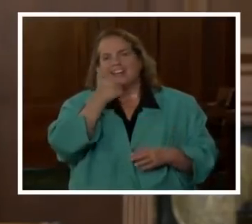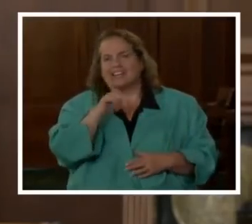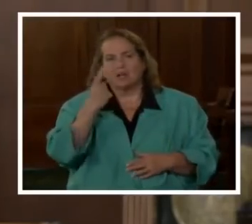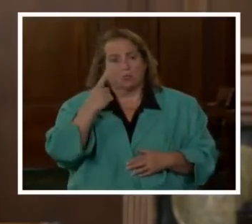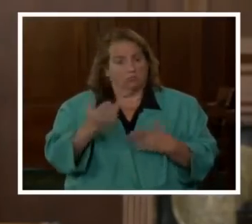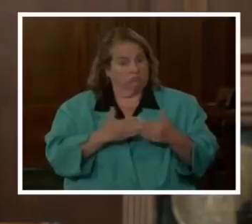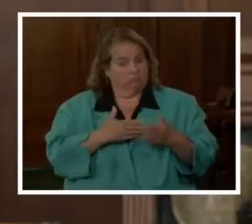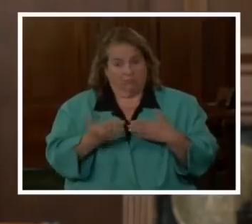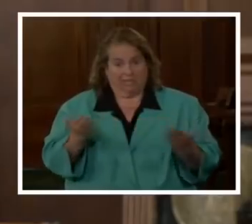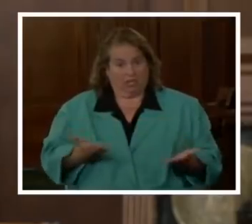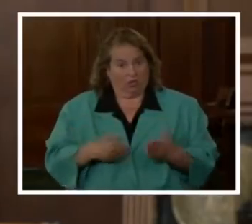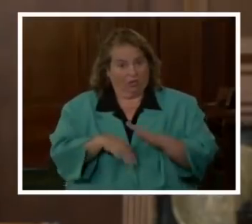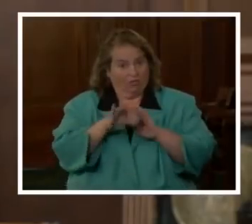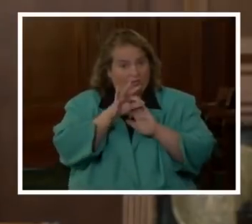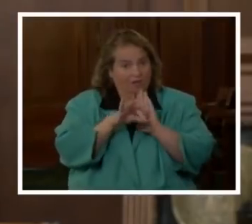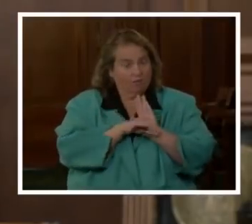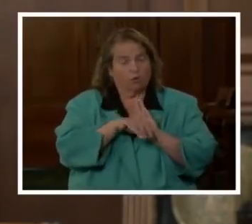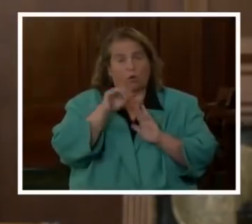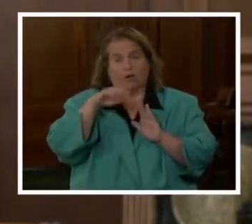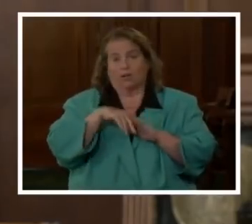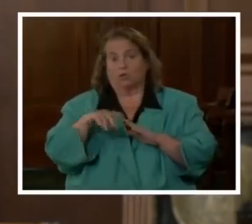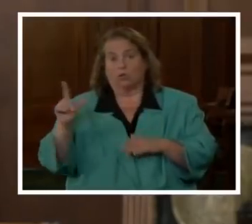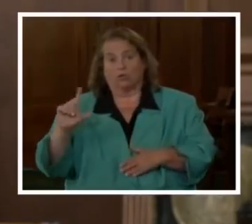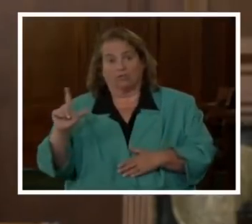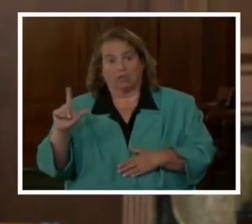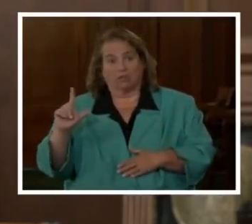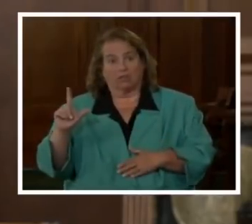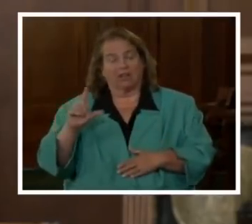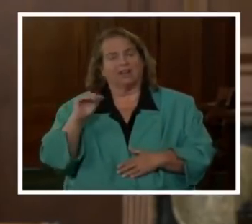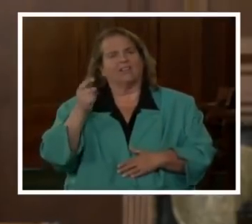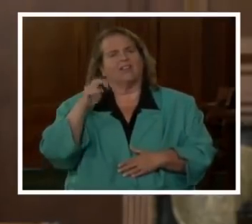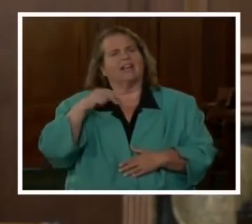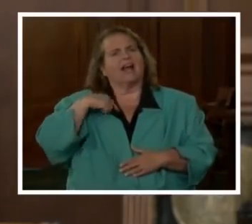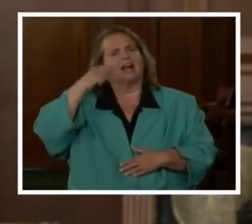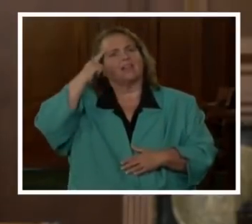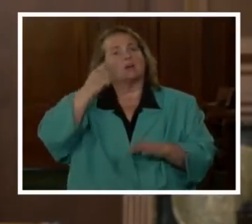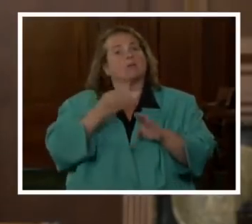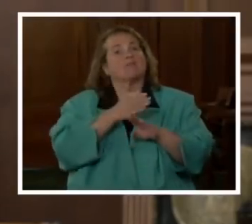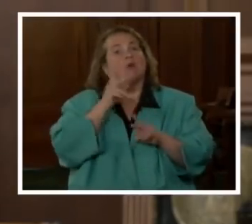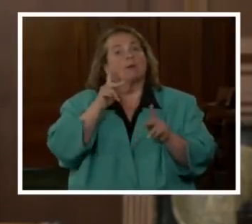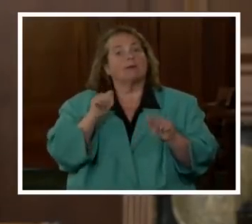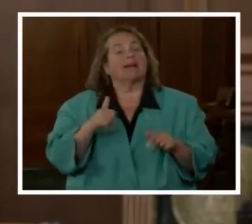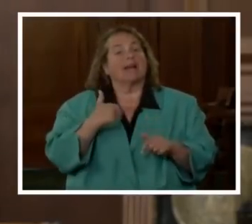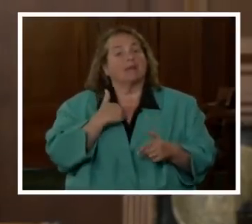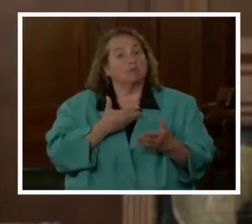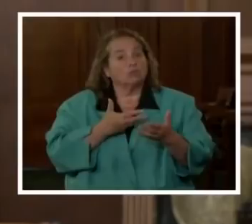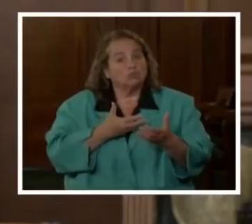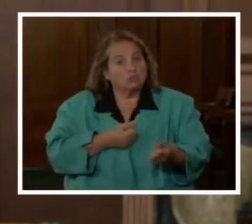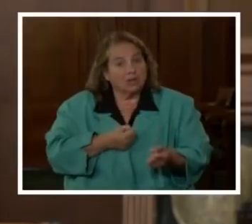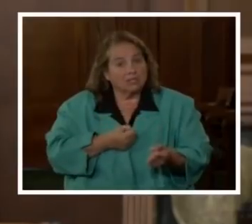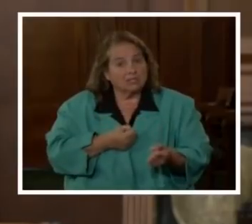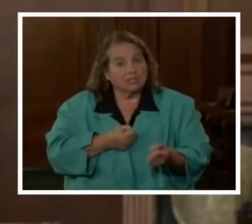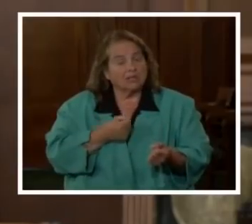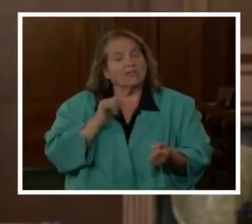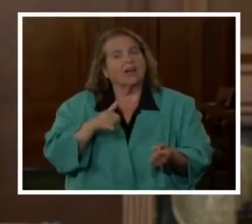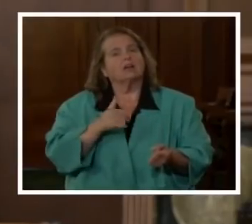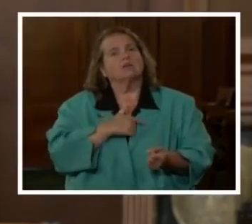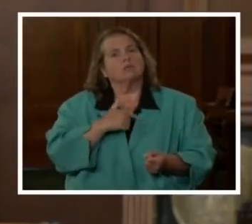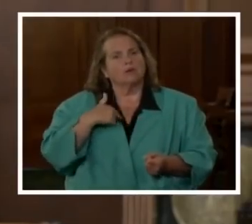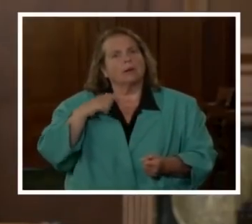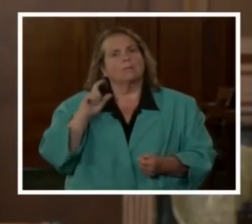they're here in Frankfort or in Louisville. And that I think before people can have trust that we will